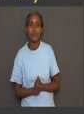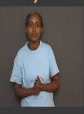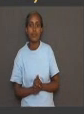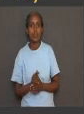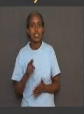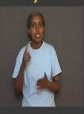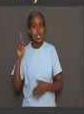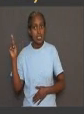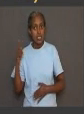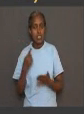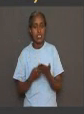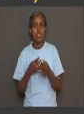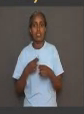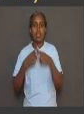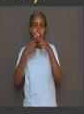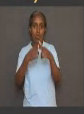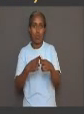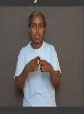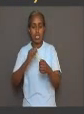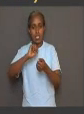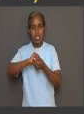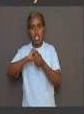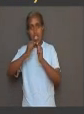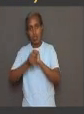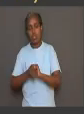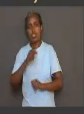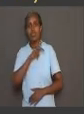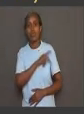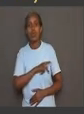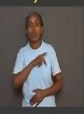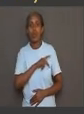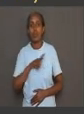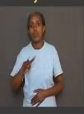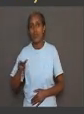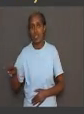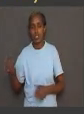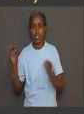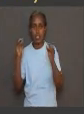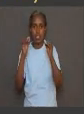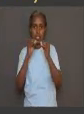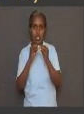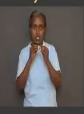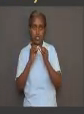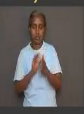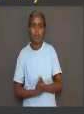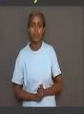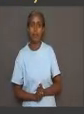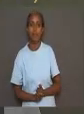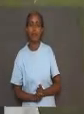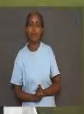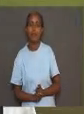This is called the associative property of vector addition.